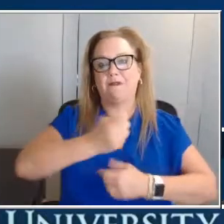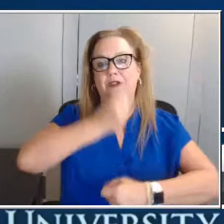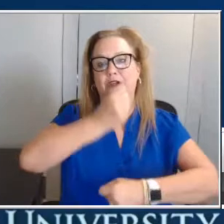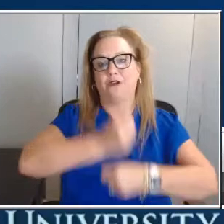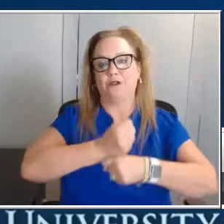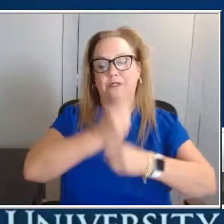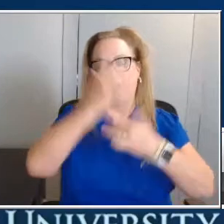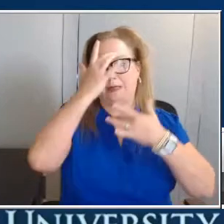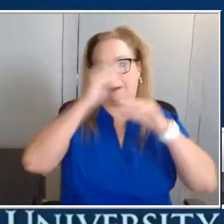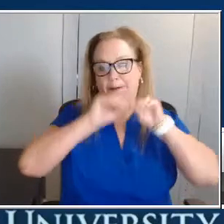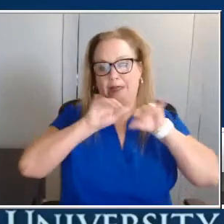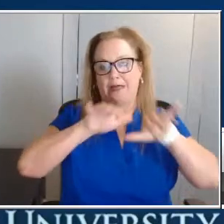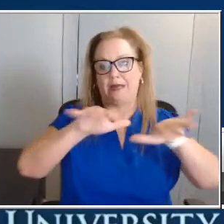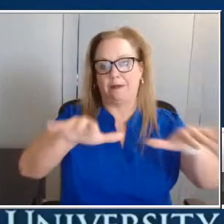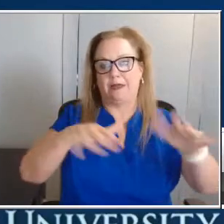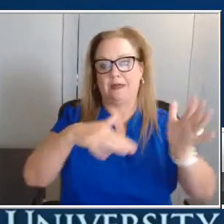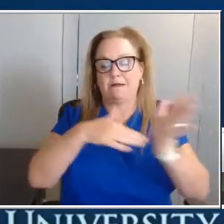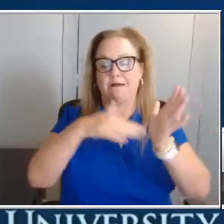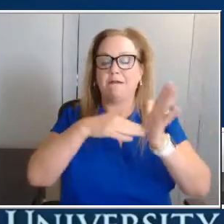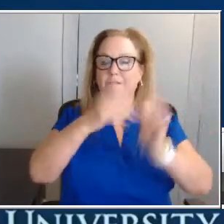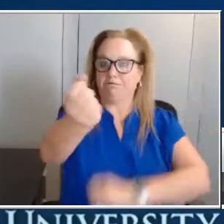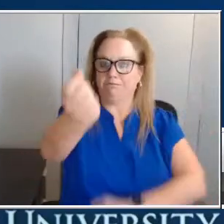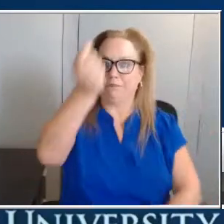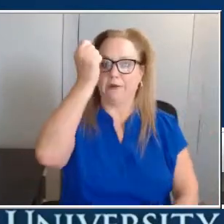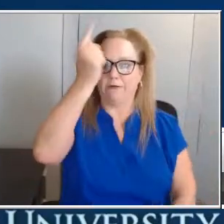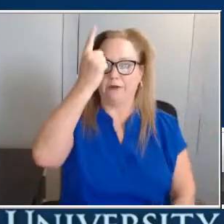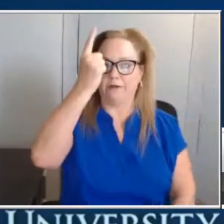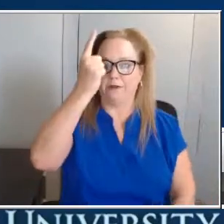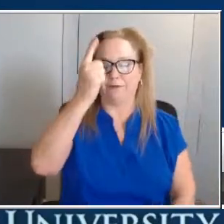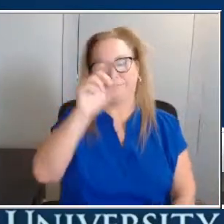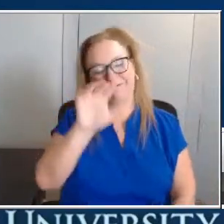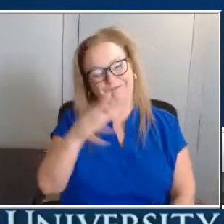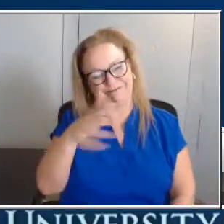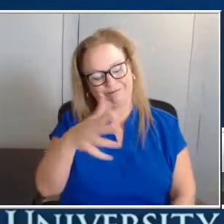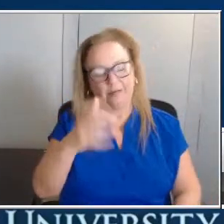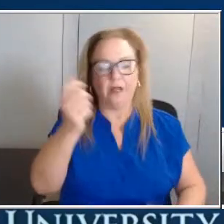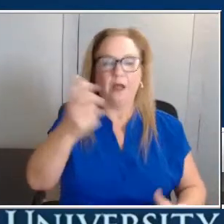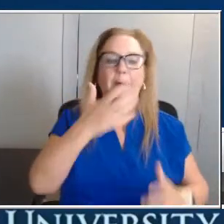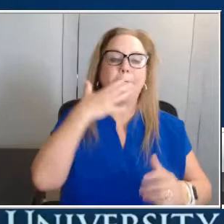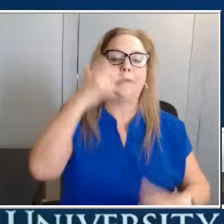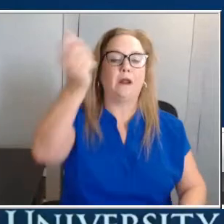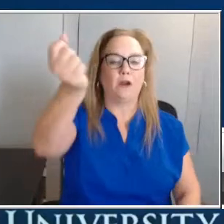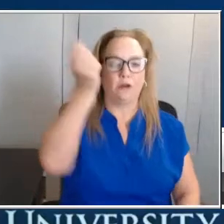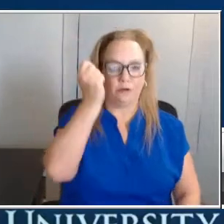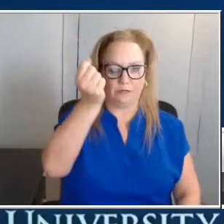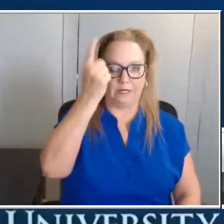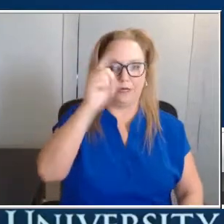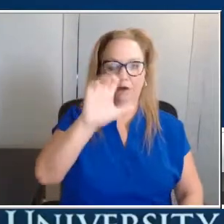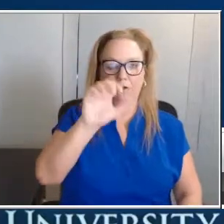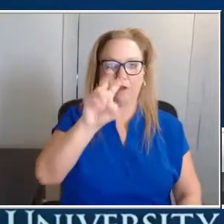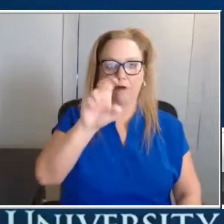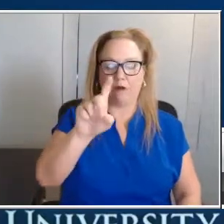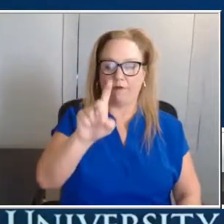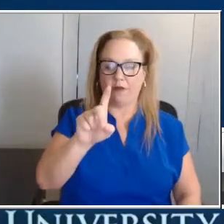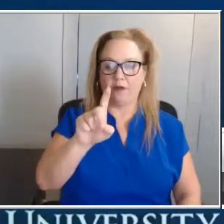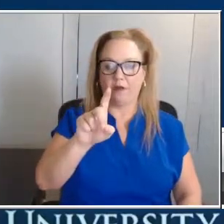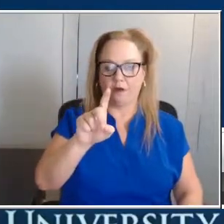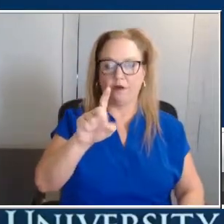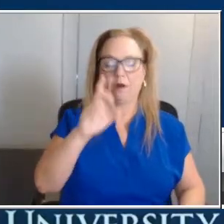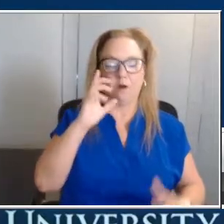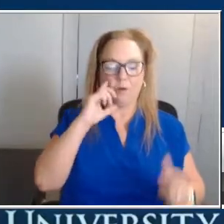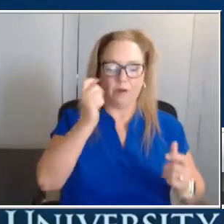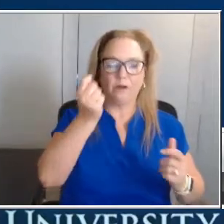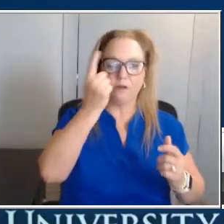have a very good picture. I don't know about that. We have a better picture of what COVID is. We're still kind of building the airplane while we fly it,